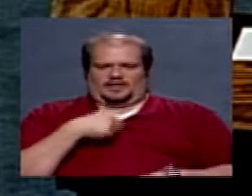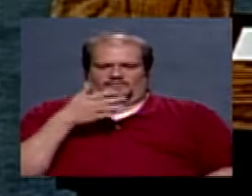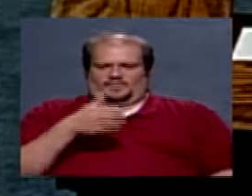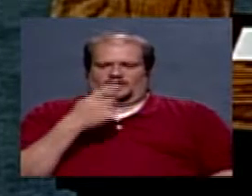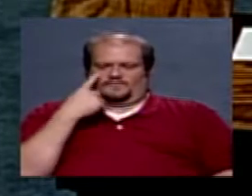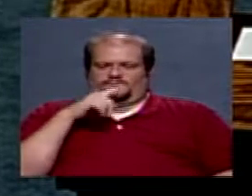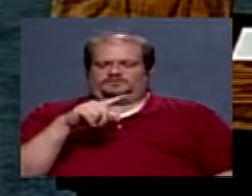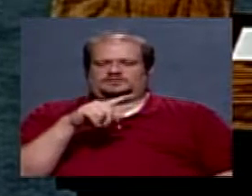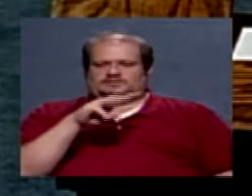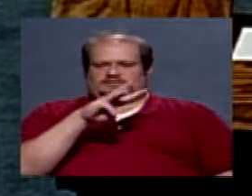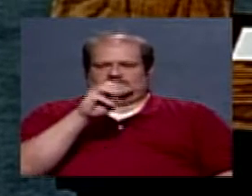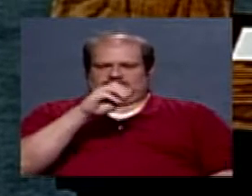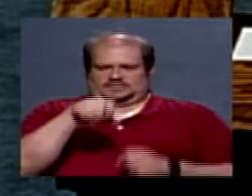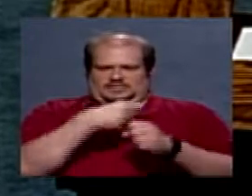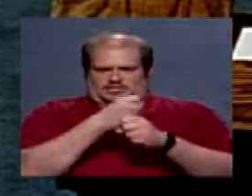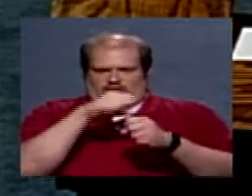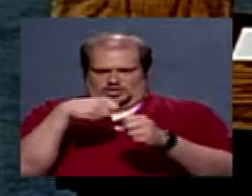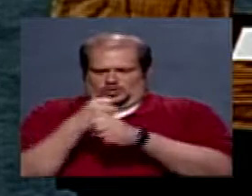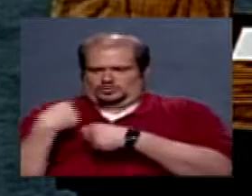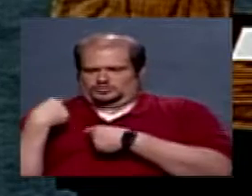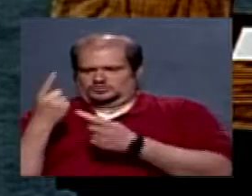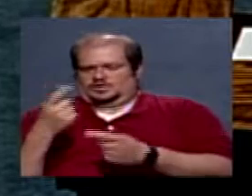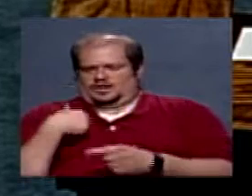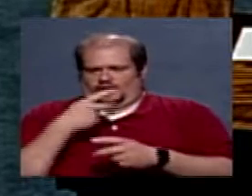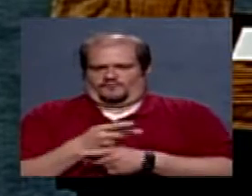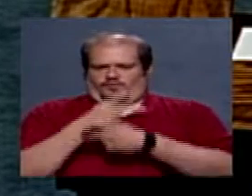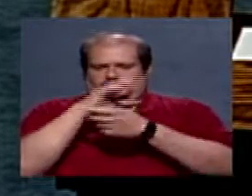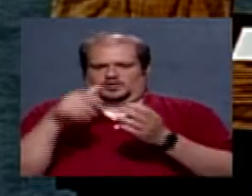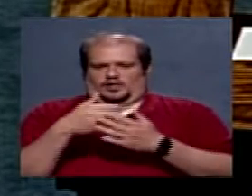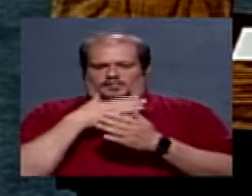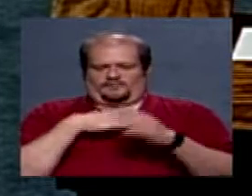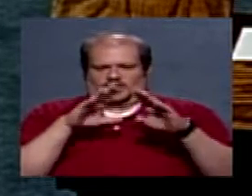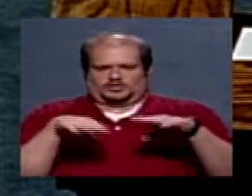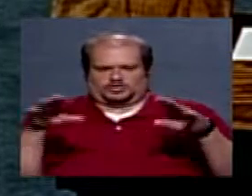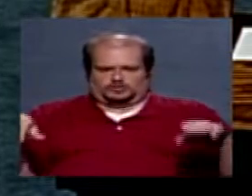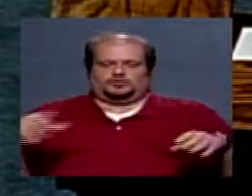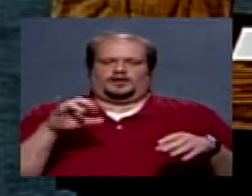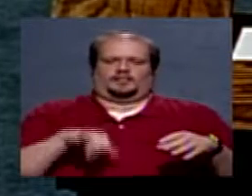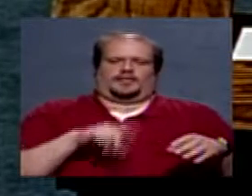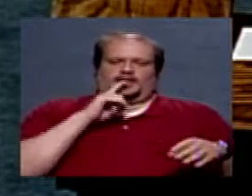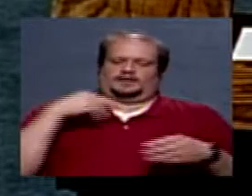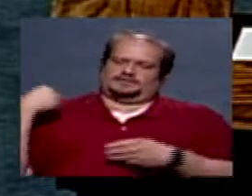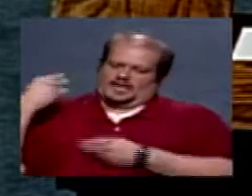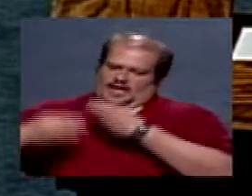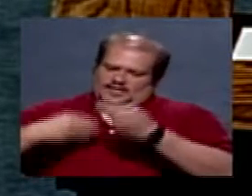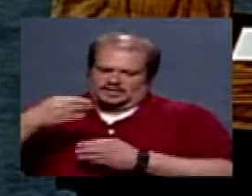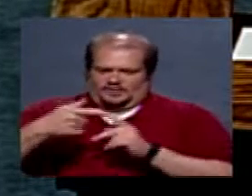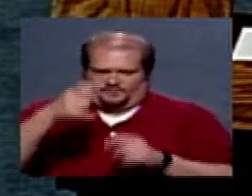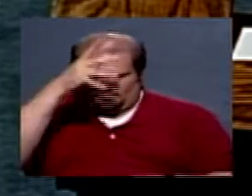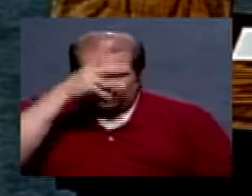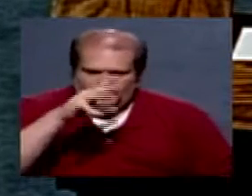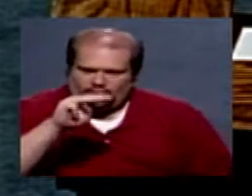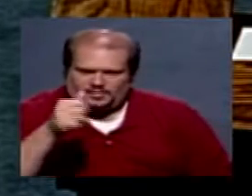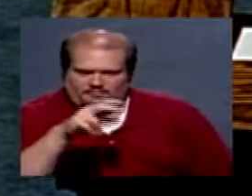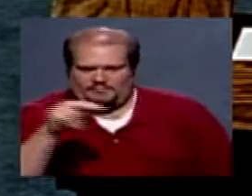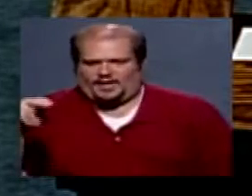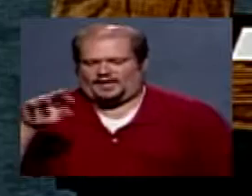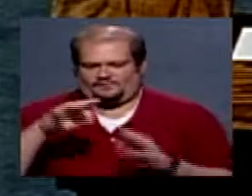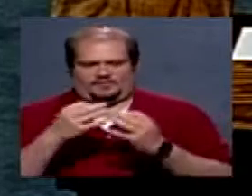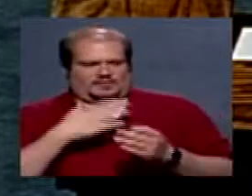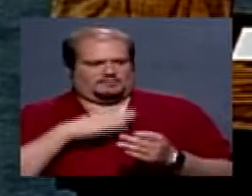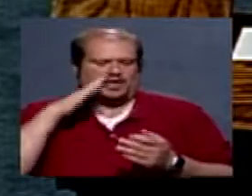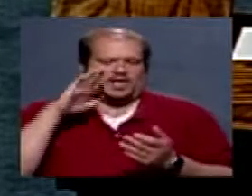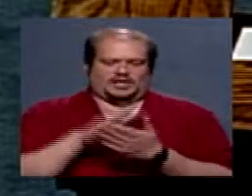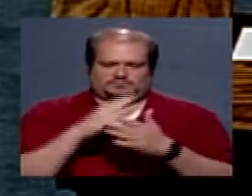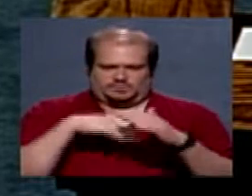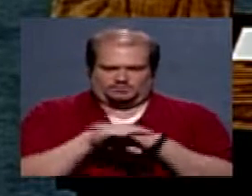for 60 years. I've raised all of my children. It's been handed down from the Mann family. This is where my husband